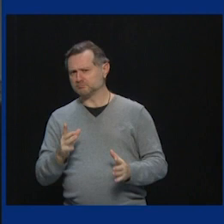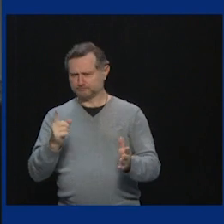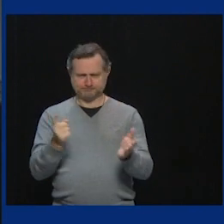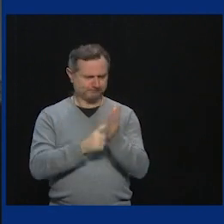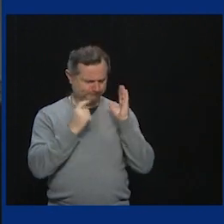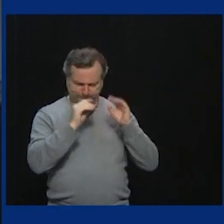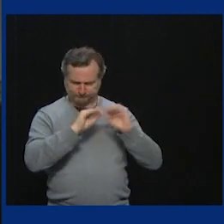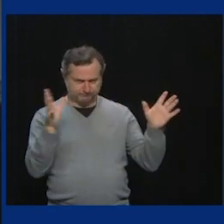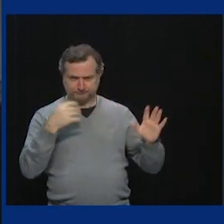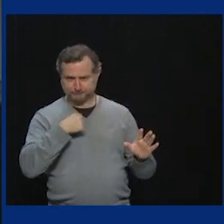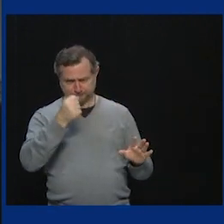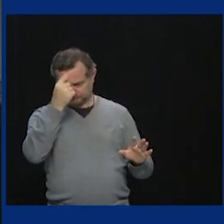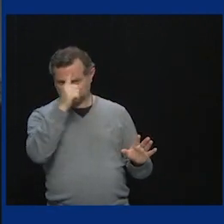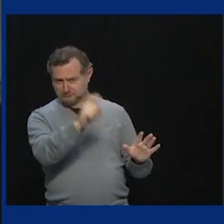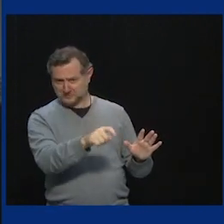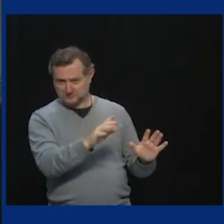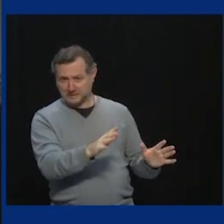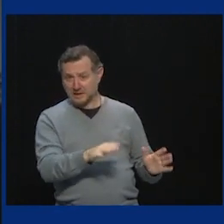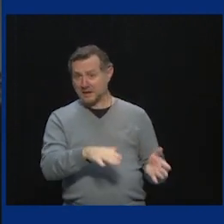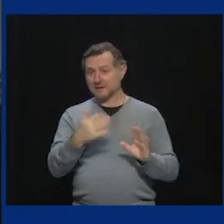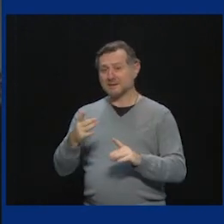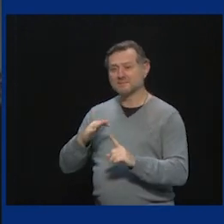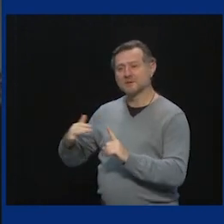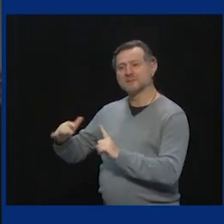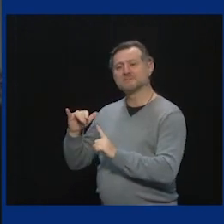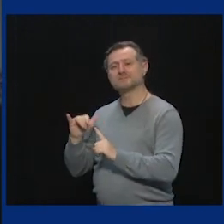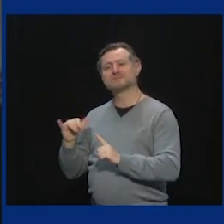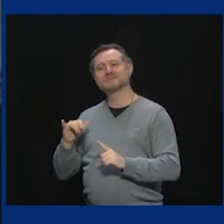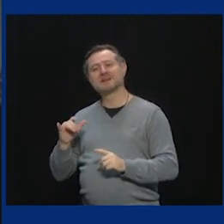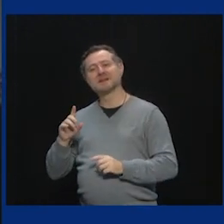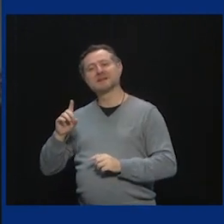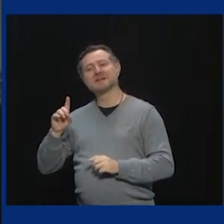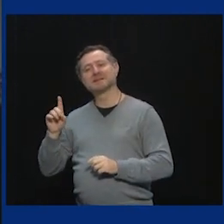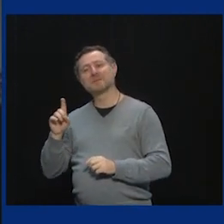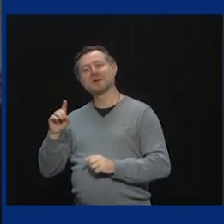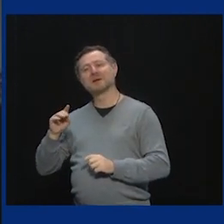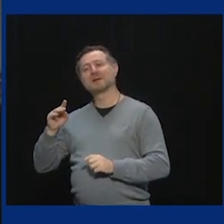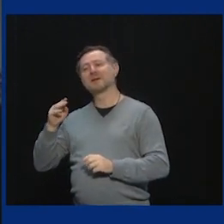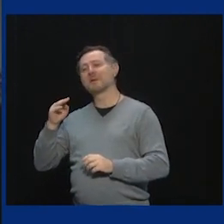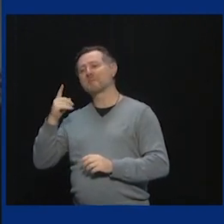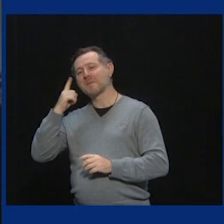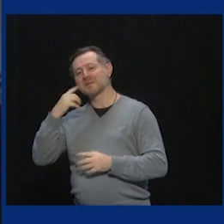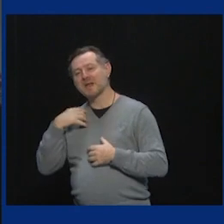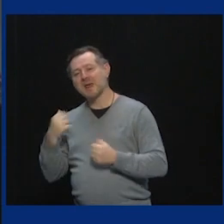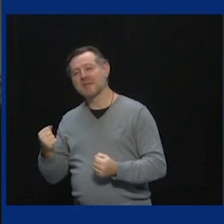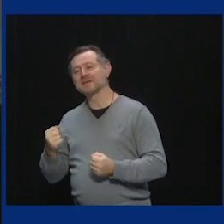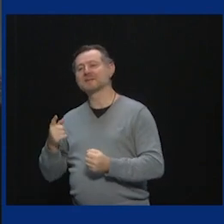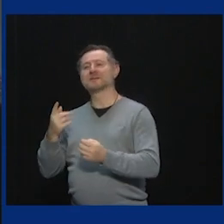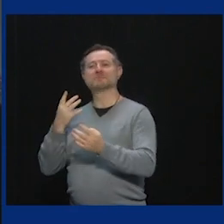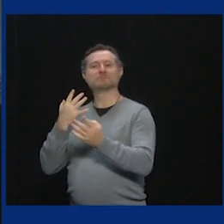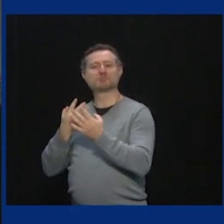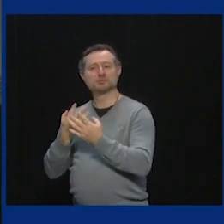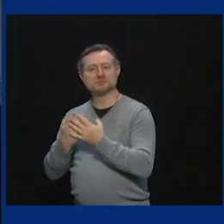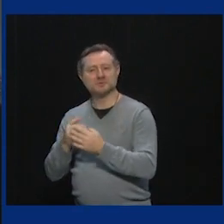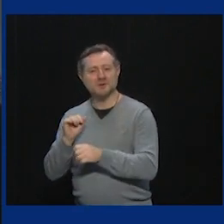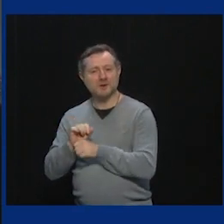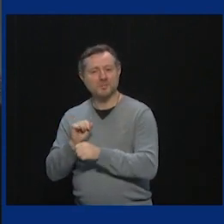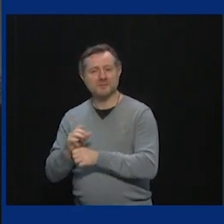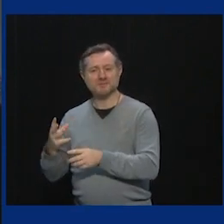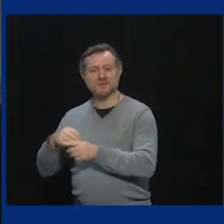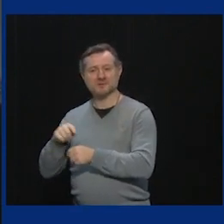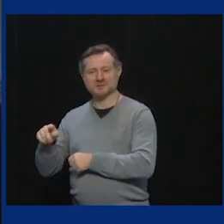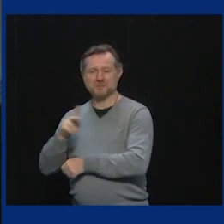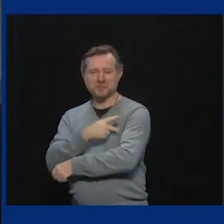be vaccinated. For those in other settings, like the Department of Mental Health, even some prison jobs that involve patient care, there's still that